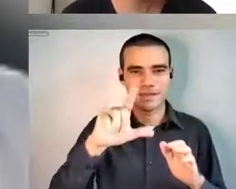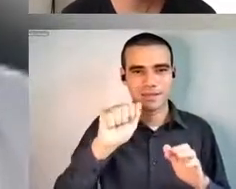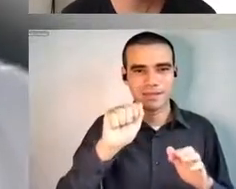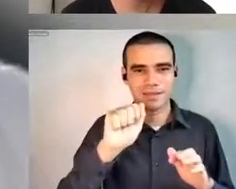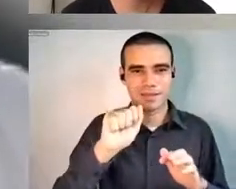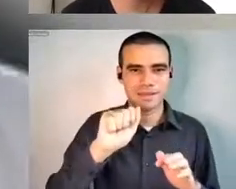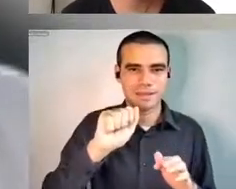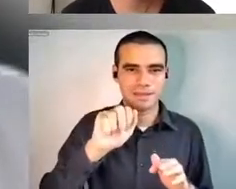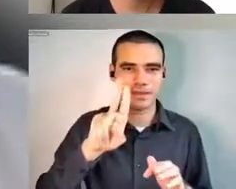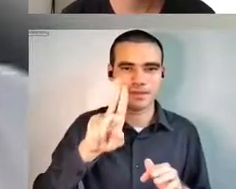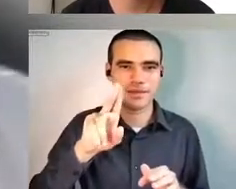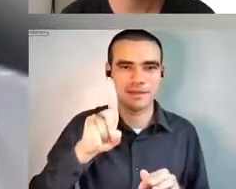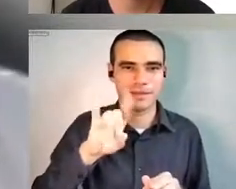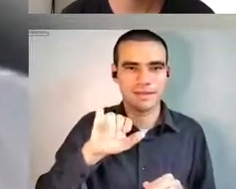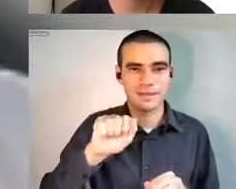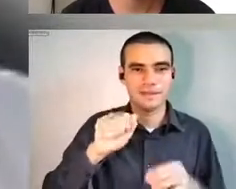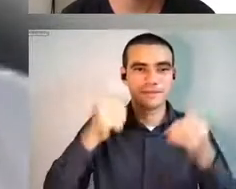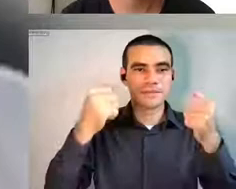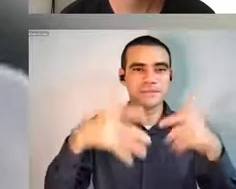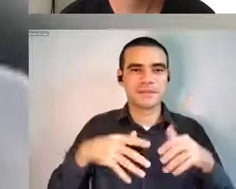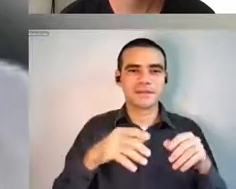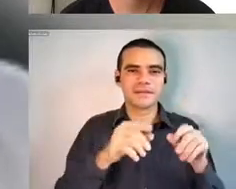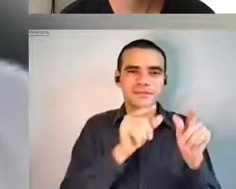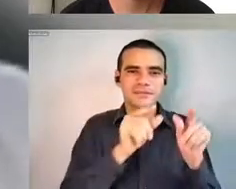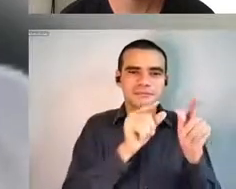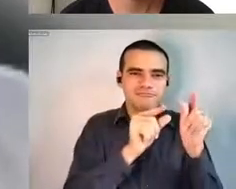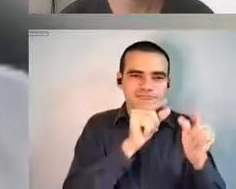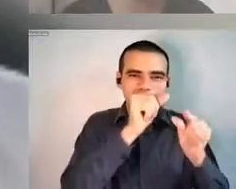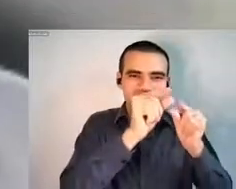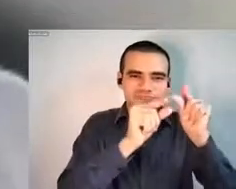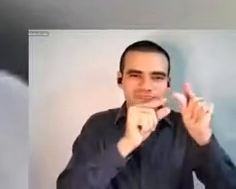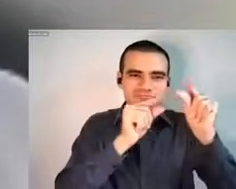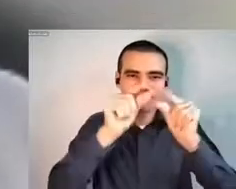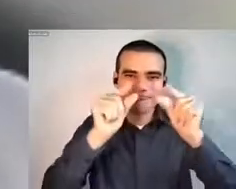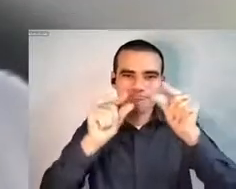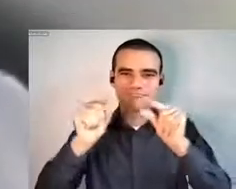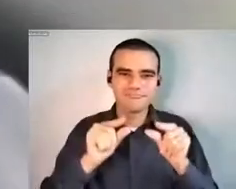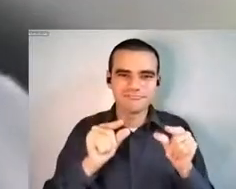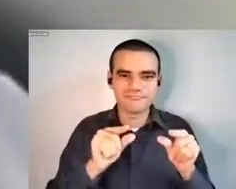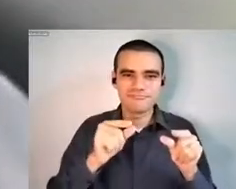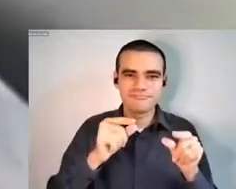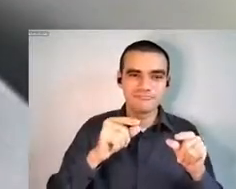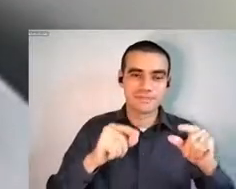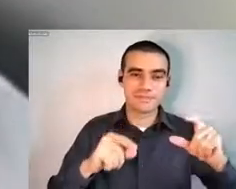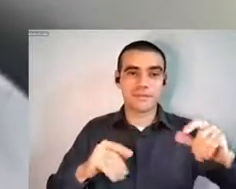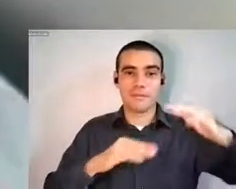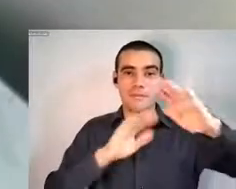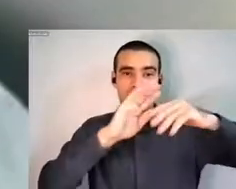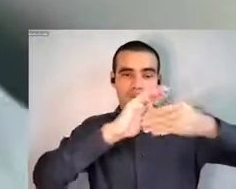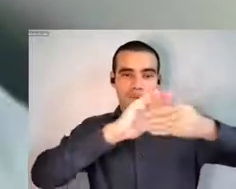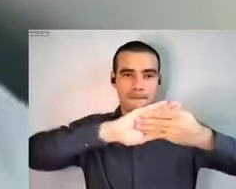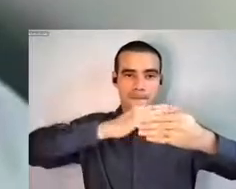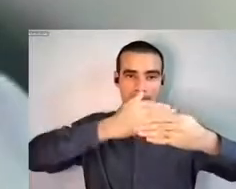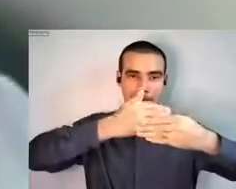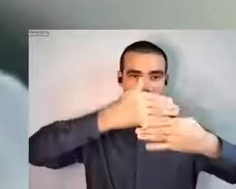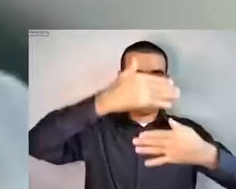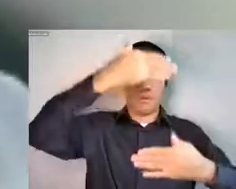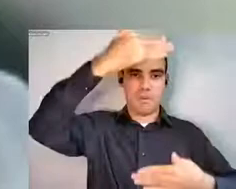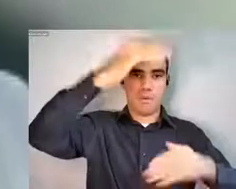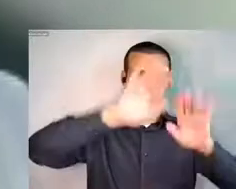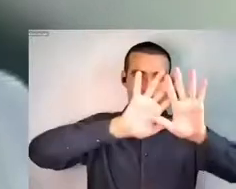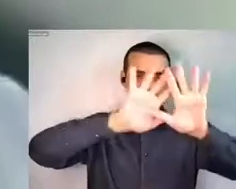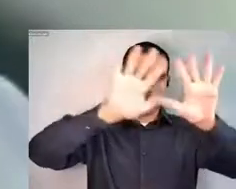And Claudio Pado showed that how can we do it in the Amazon. The large size